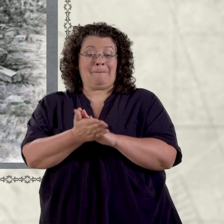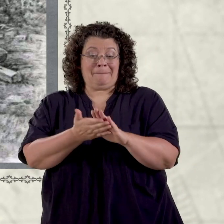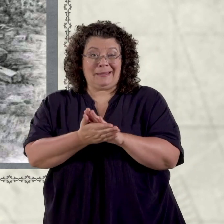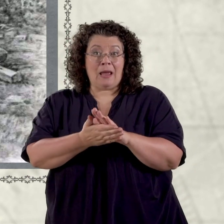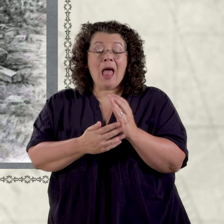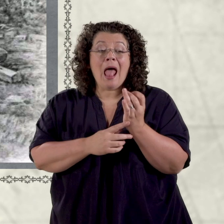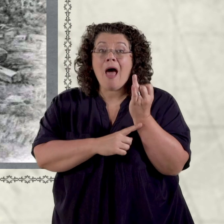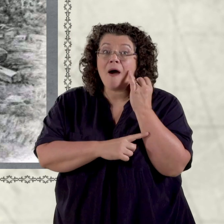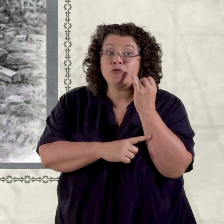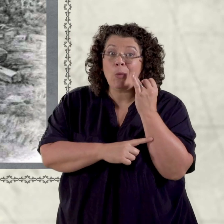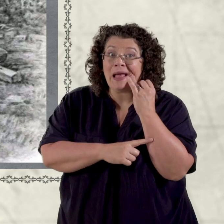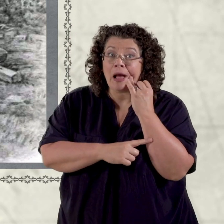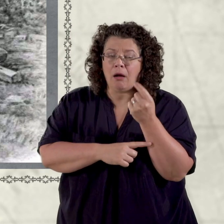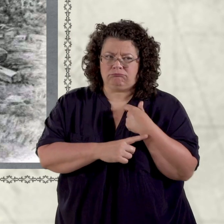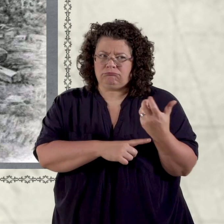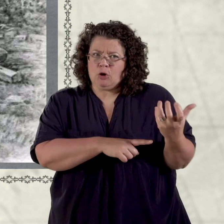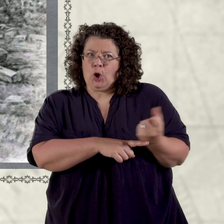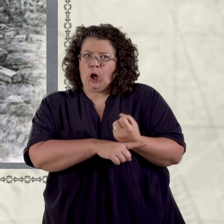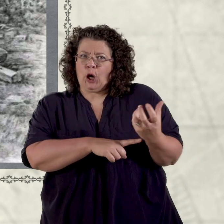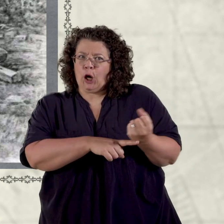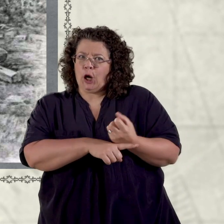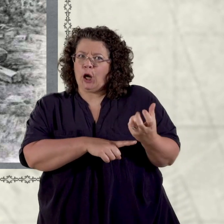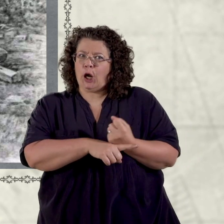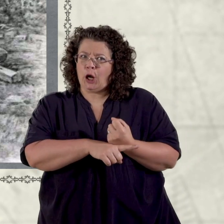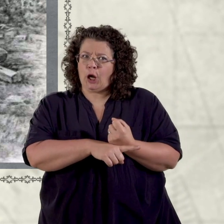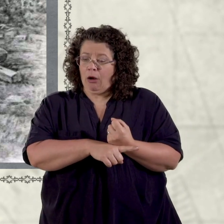I was earning a salary.